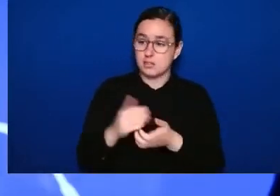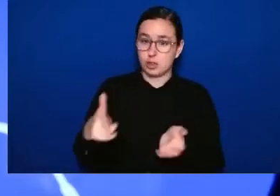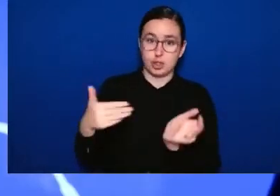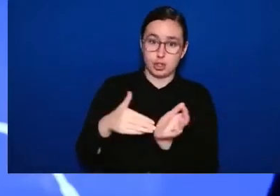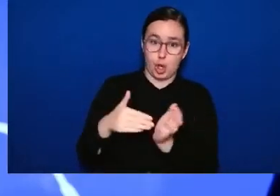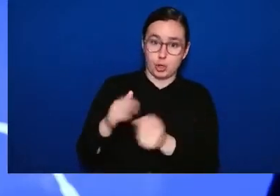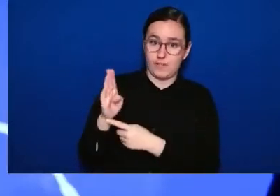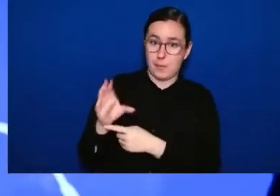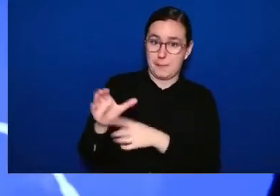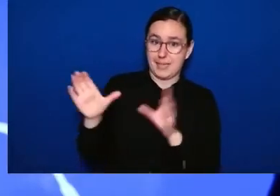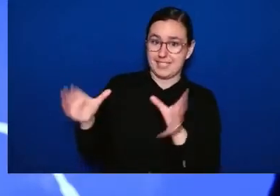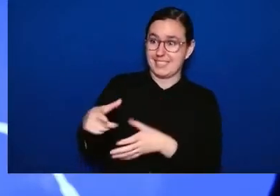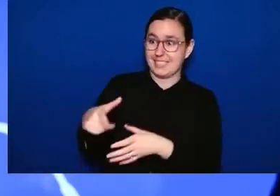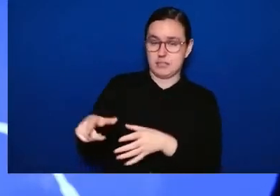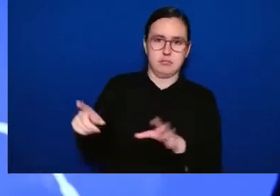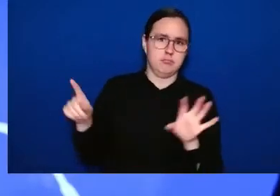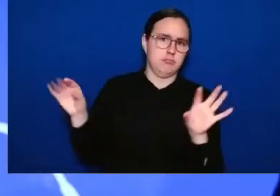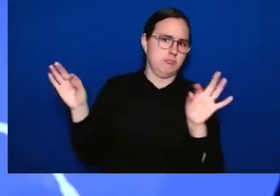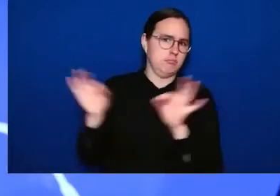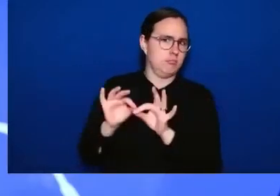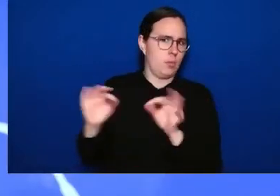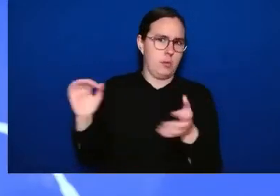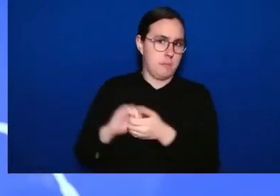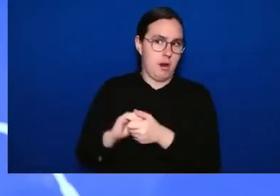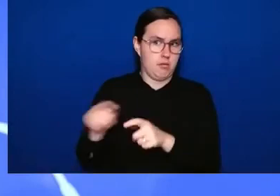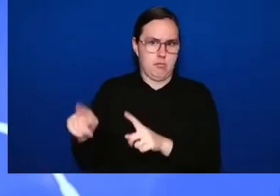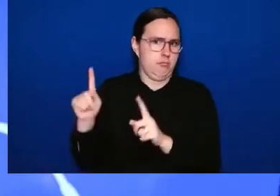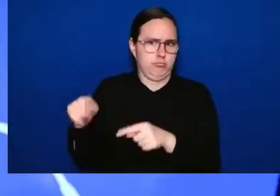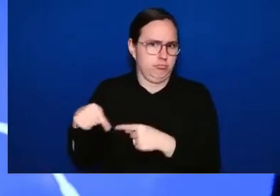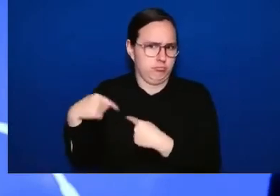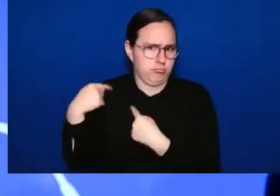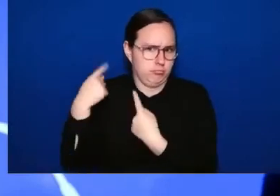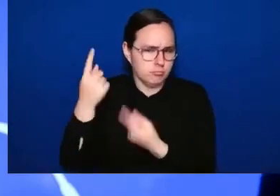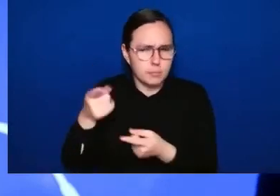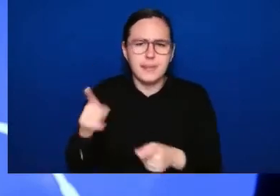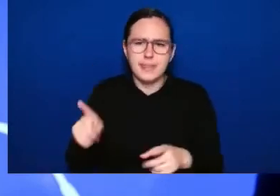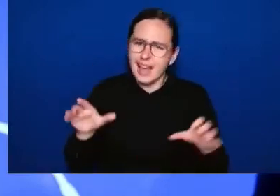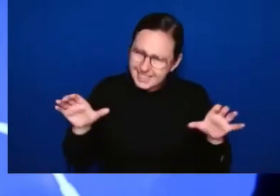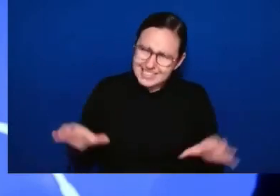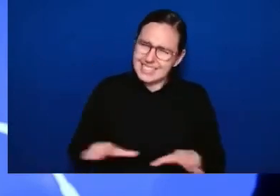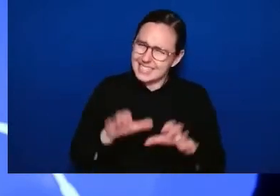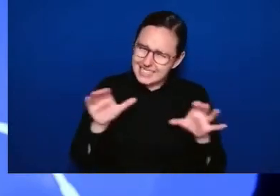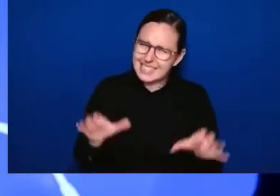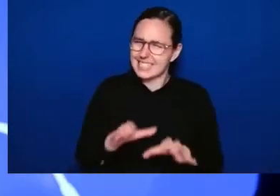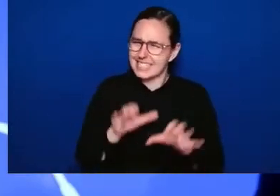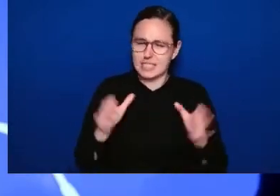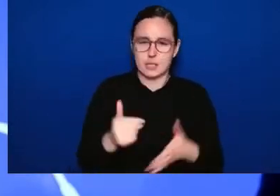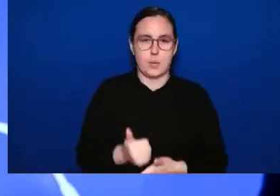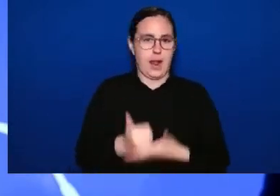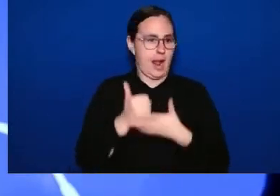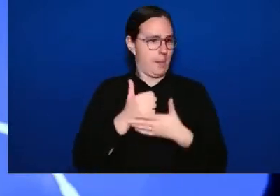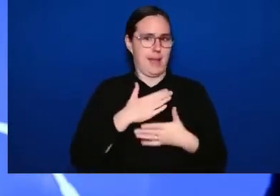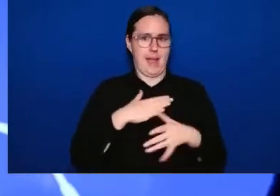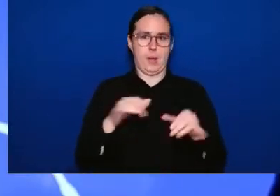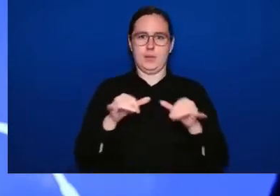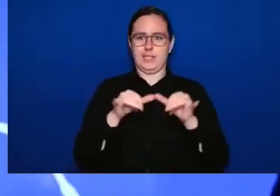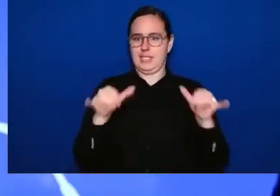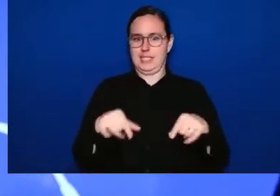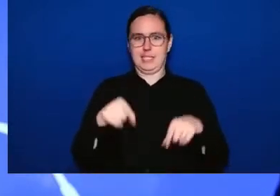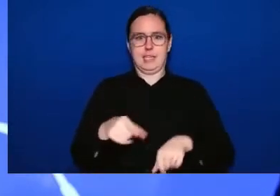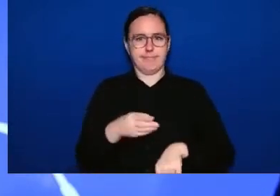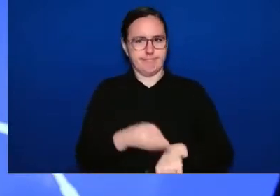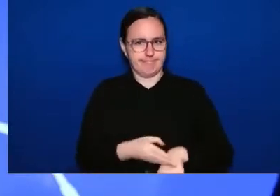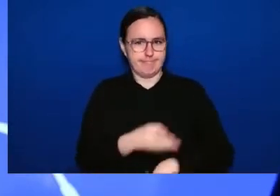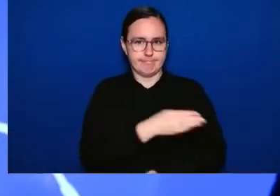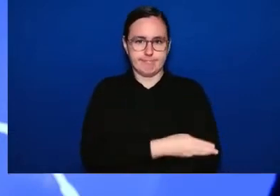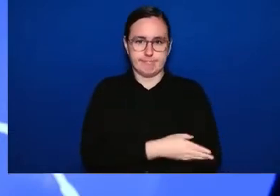years and months in building the path forward for a stronger healthcare system. And here on their behalf,